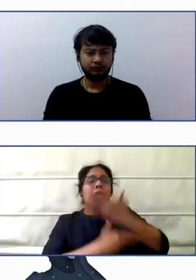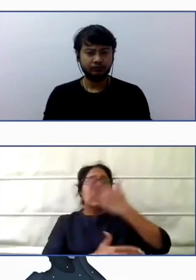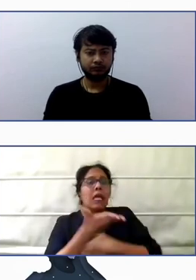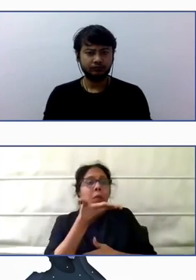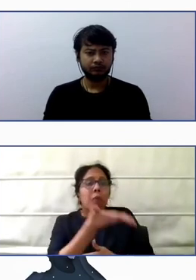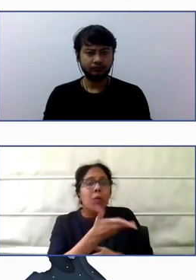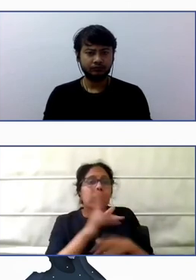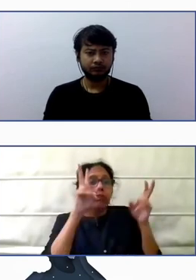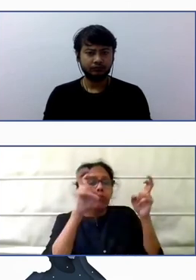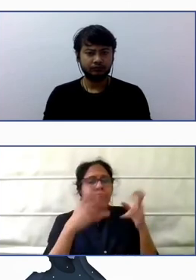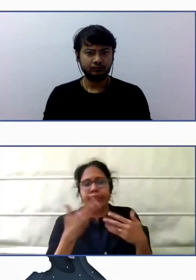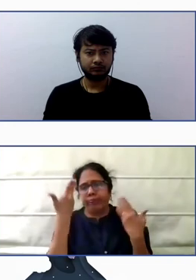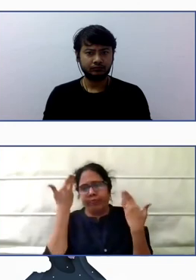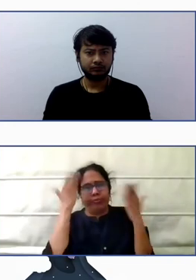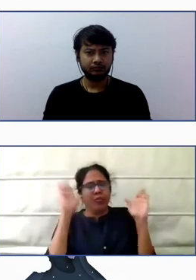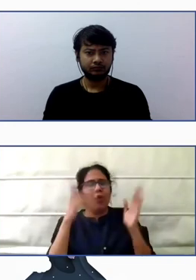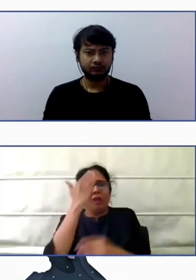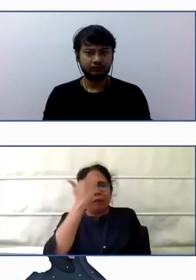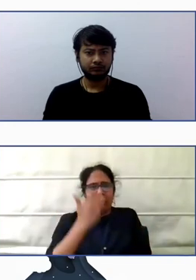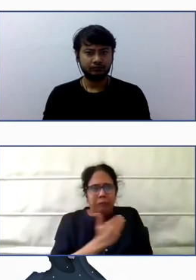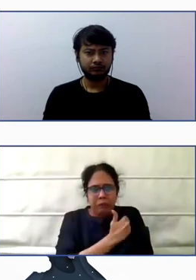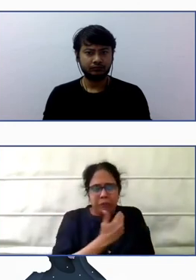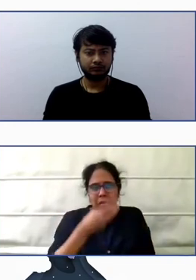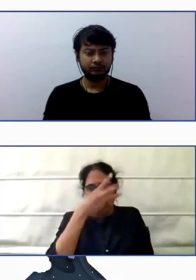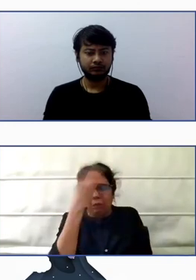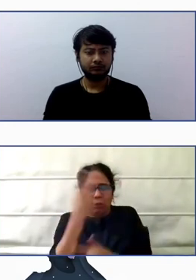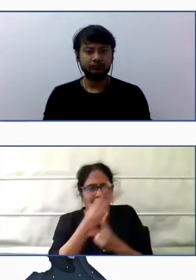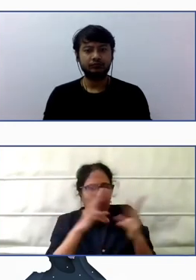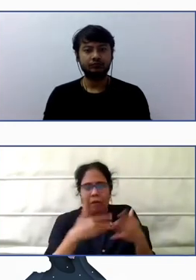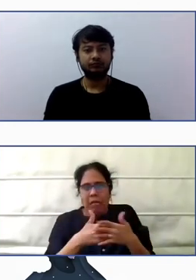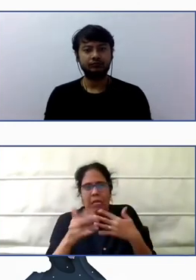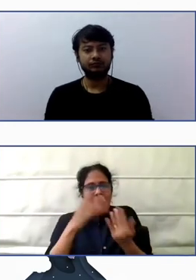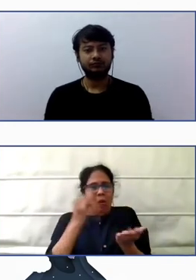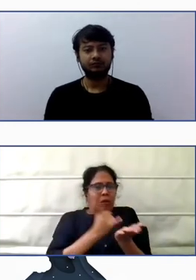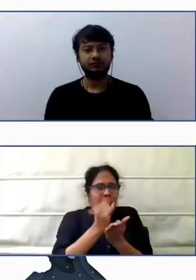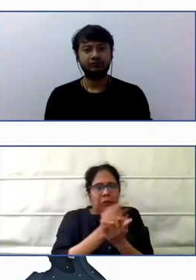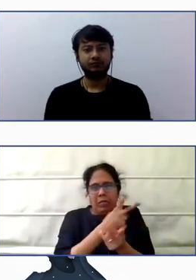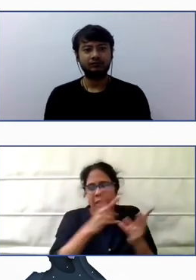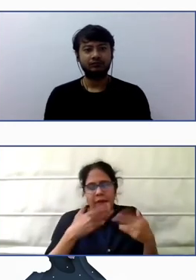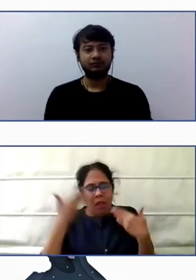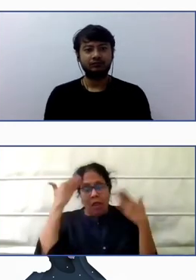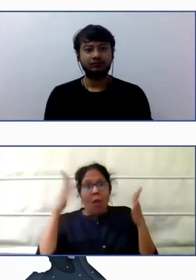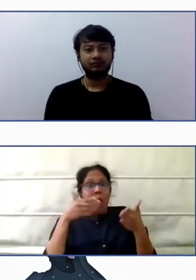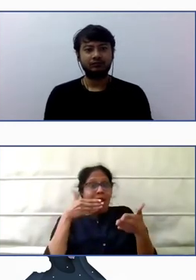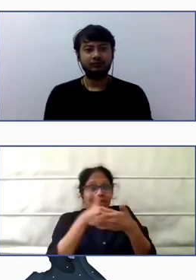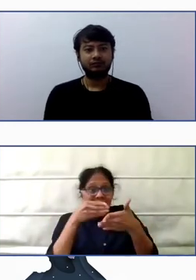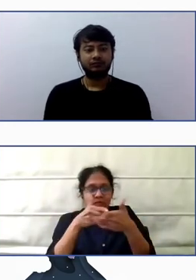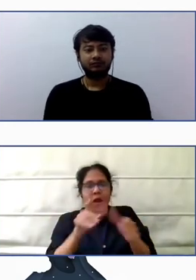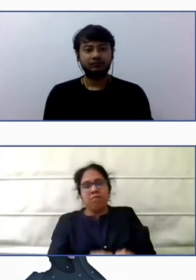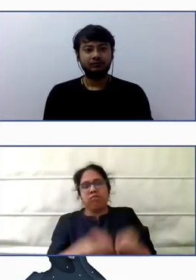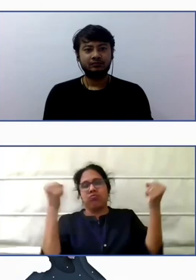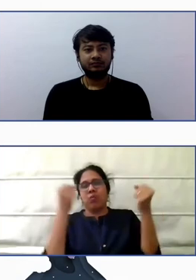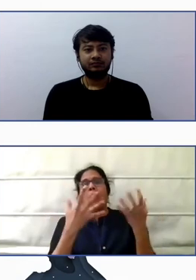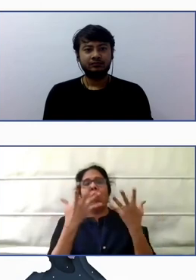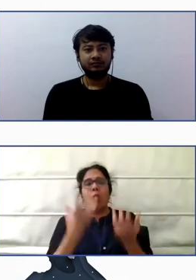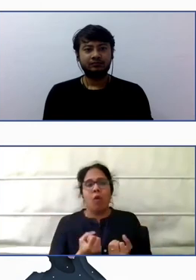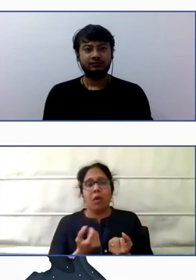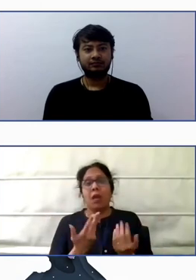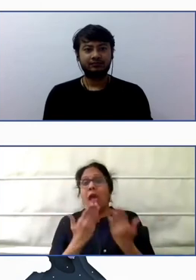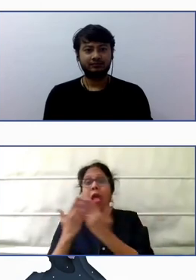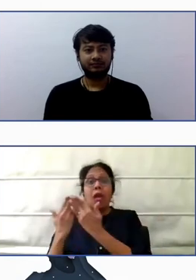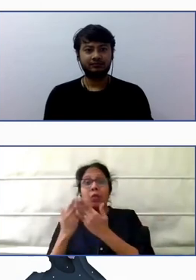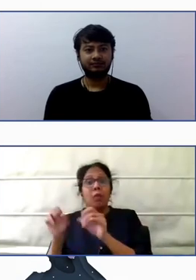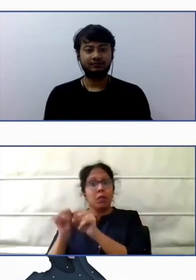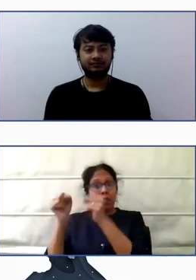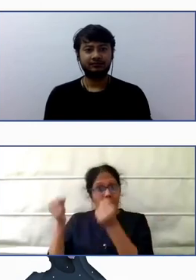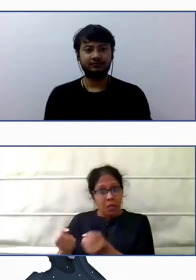last name on which religion and what caste. I think if we can break that barrier, and if that comes from the education system, and as